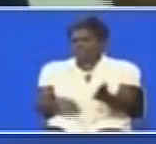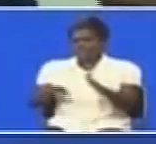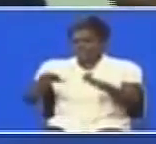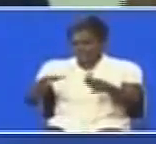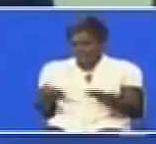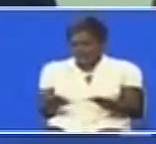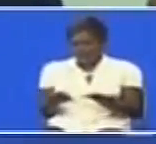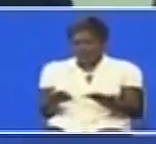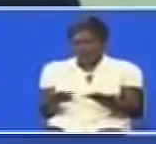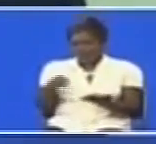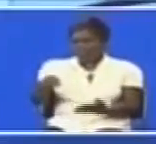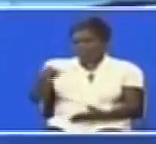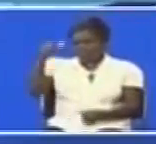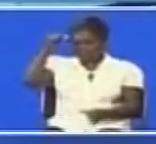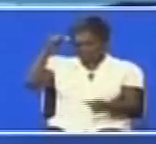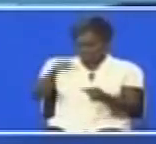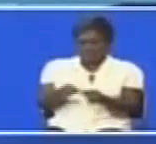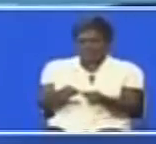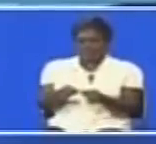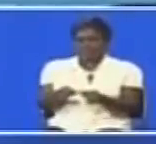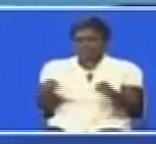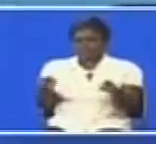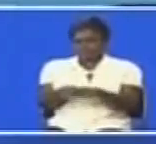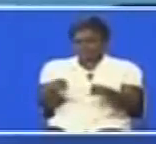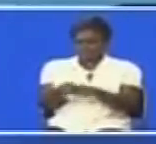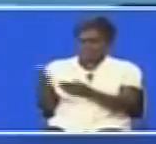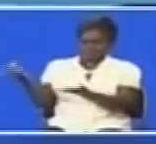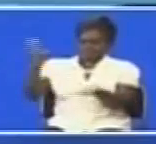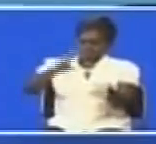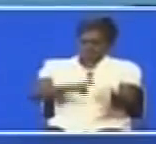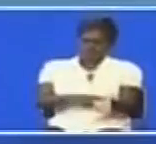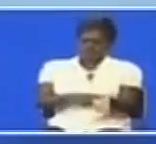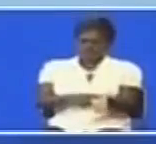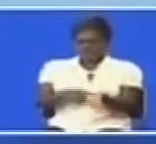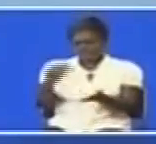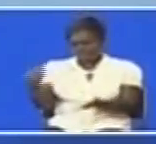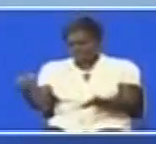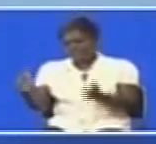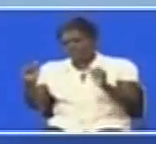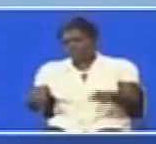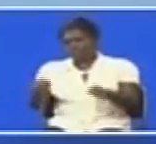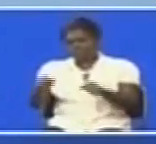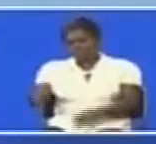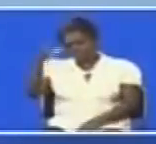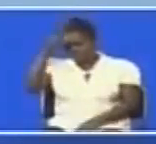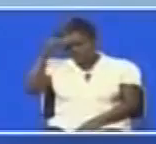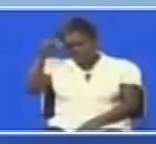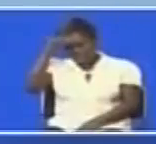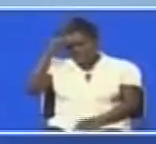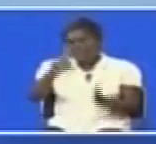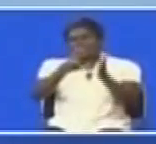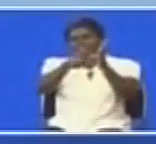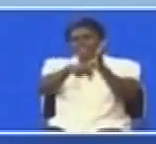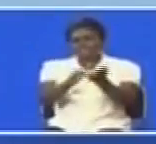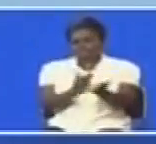they would retain that information. The instructor can save the screen recording such that the students can access the lessons later in video